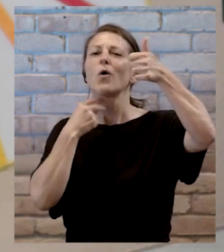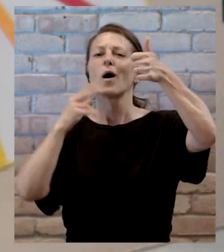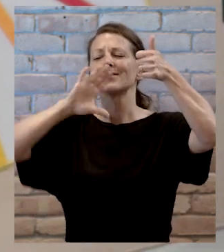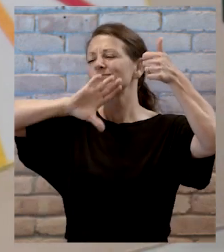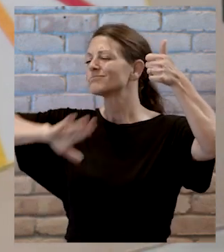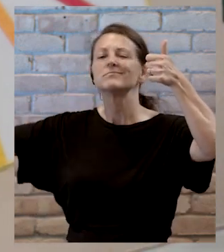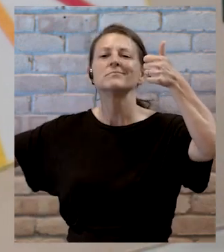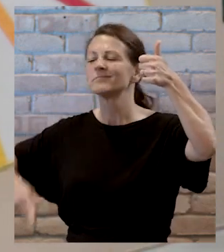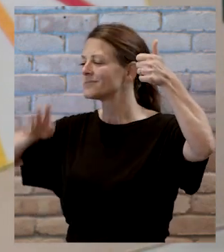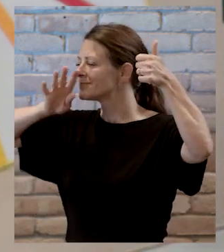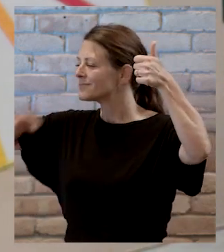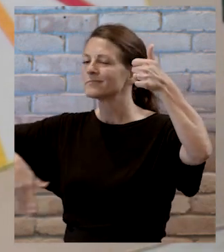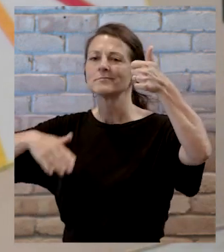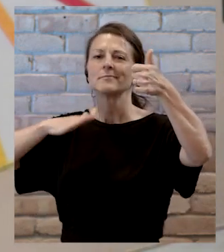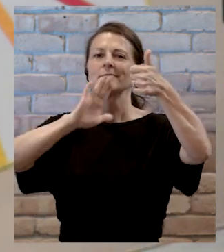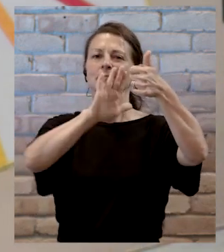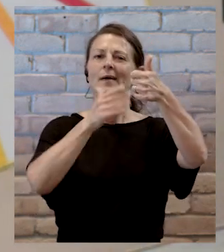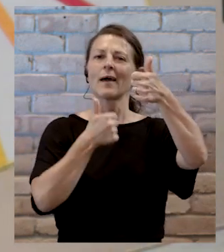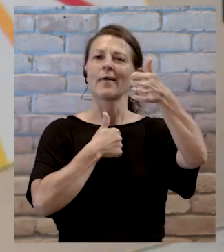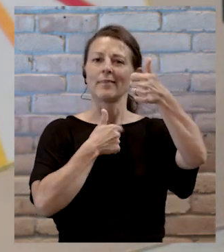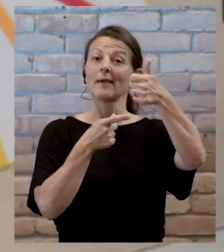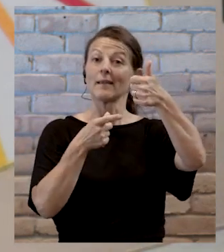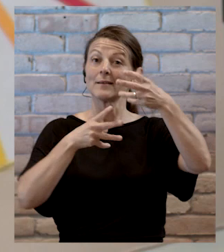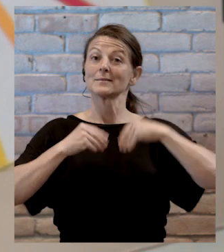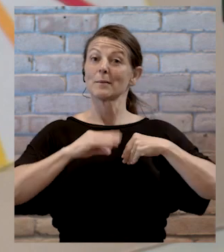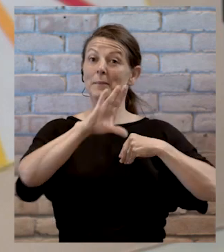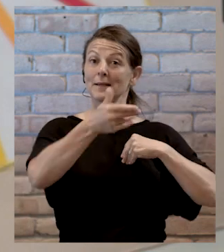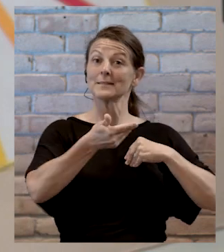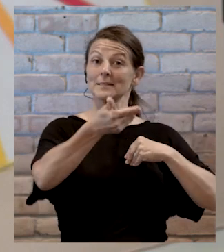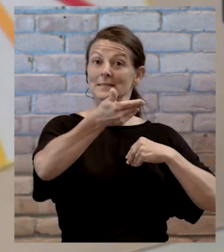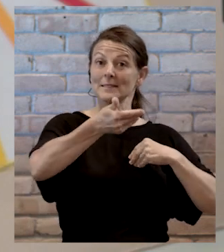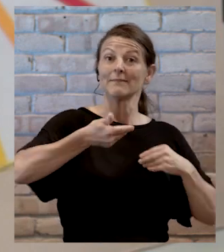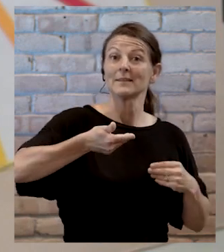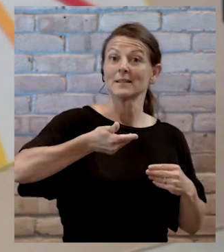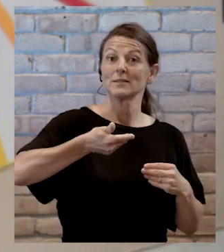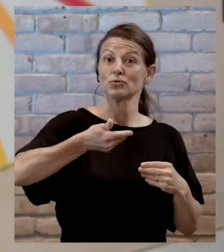invitation to follow.